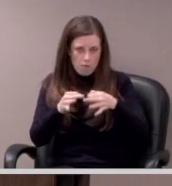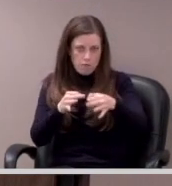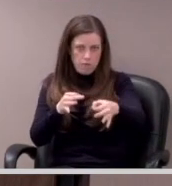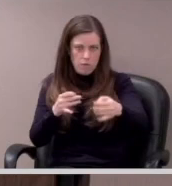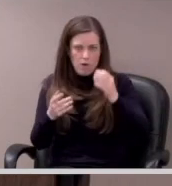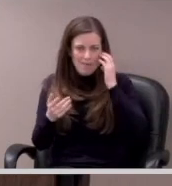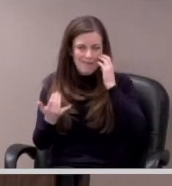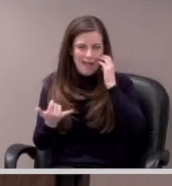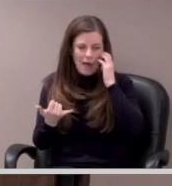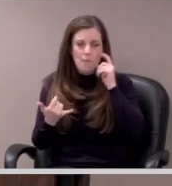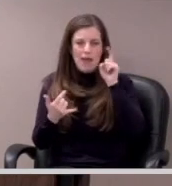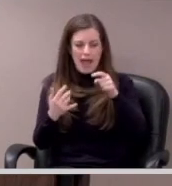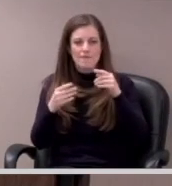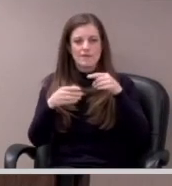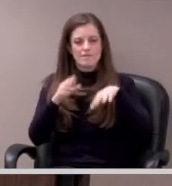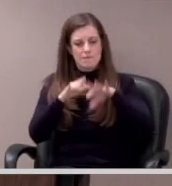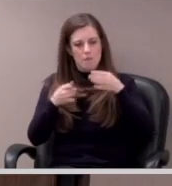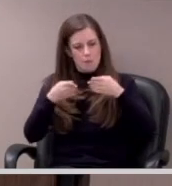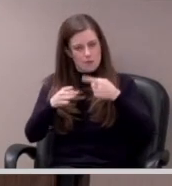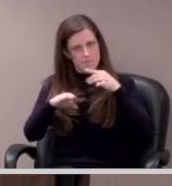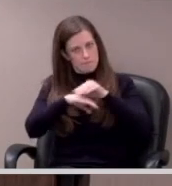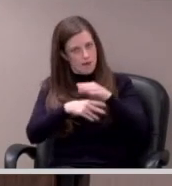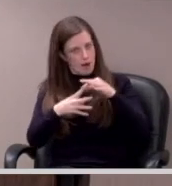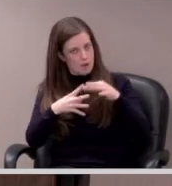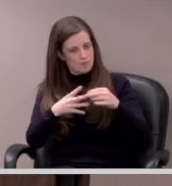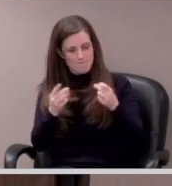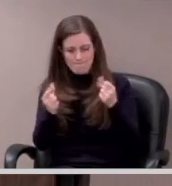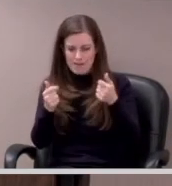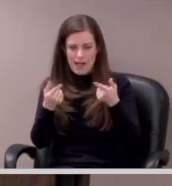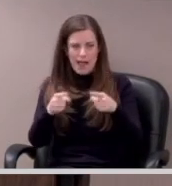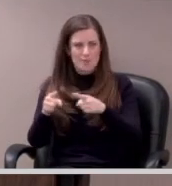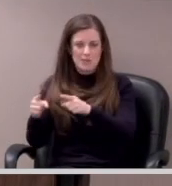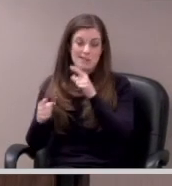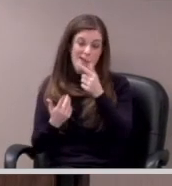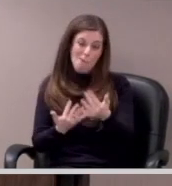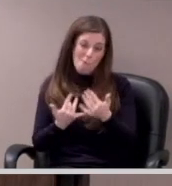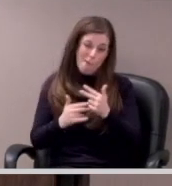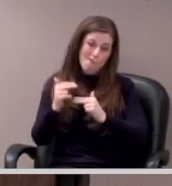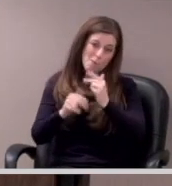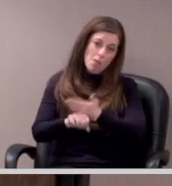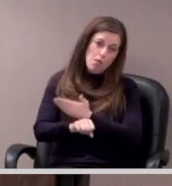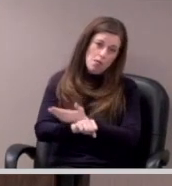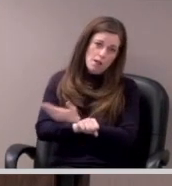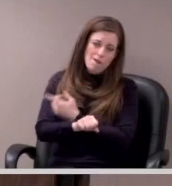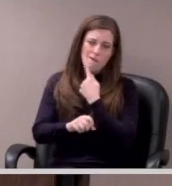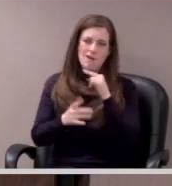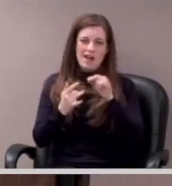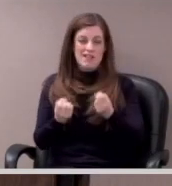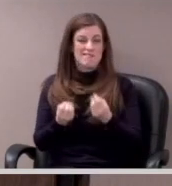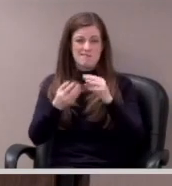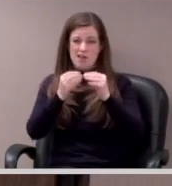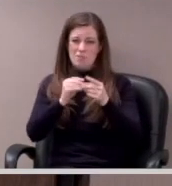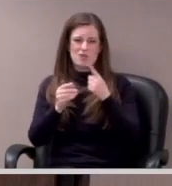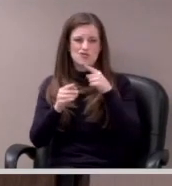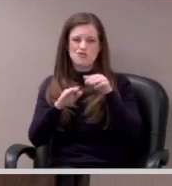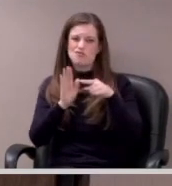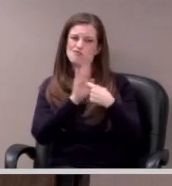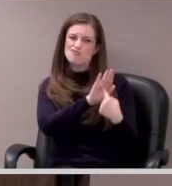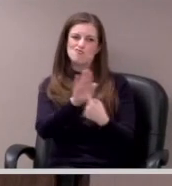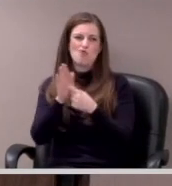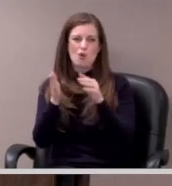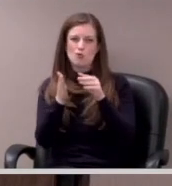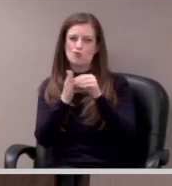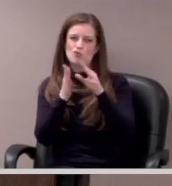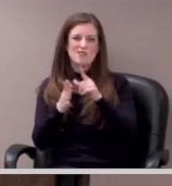find a way to make this option a promise immediately and not wait for a building to be built. I can share the numbers and data that show that our students are not thriving being sent across